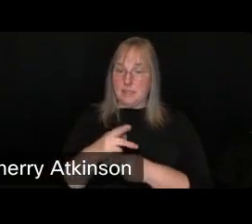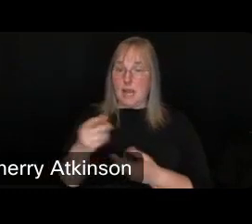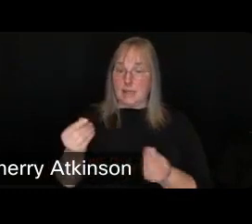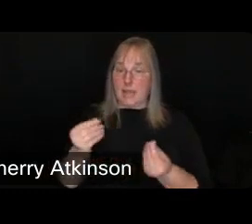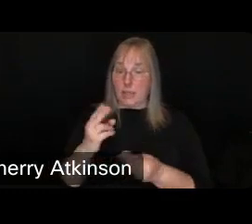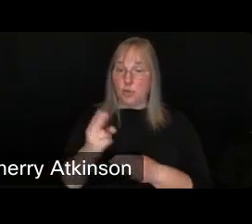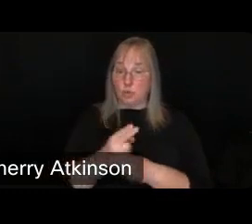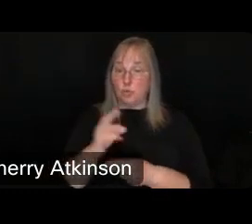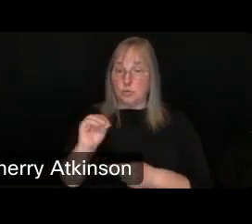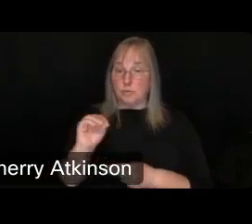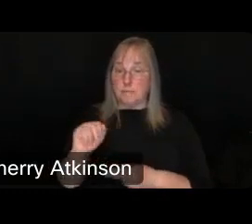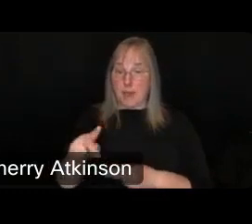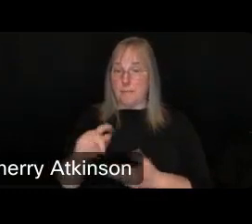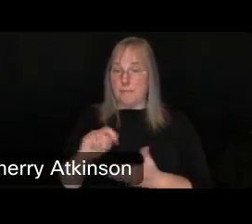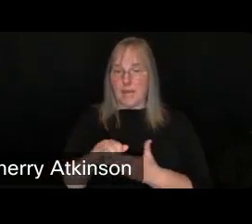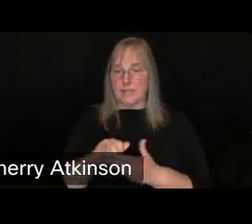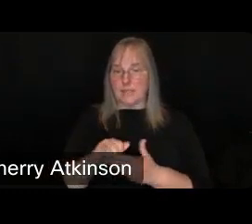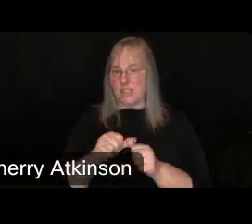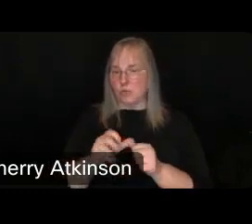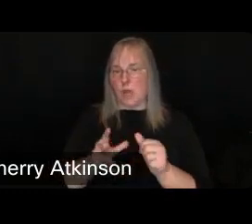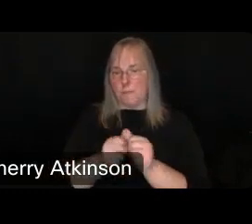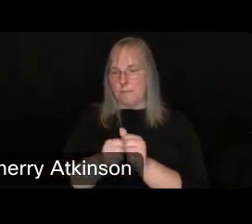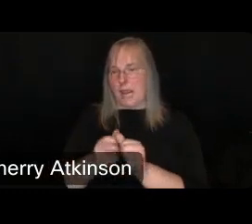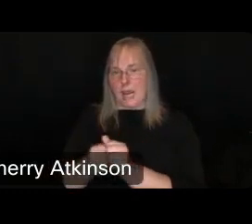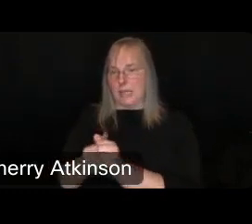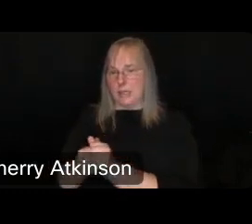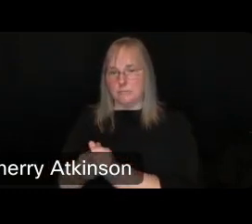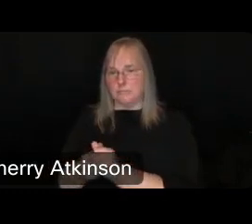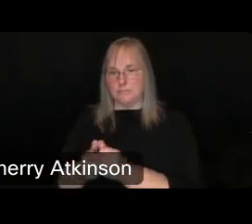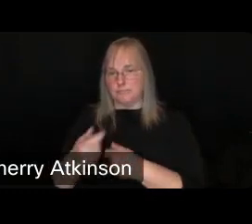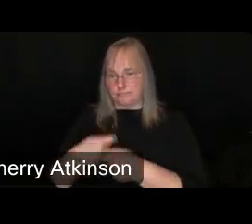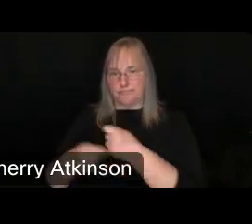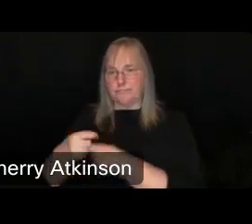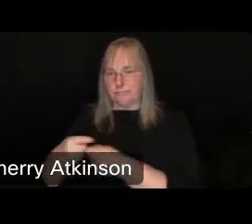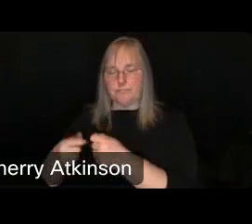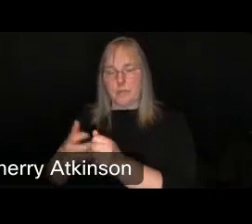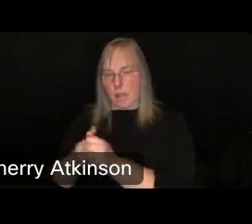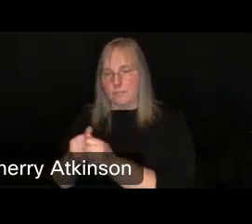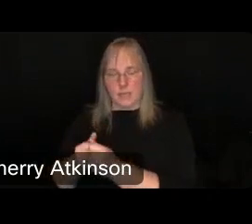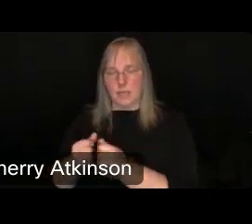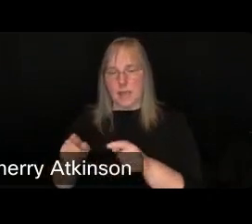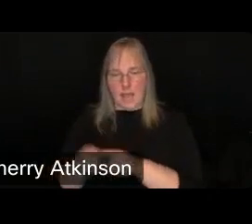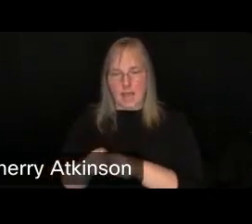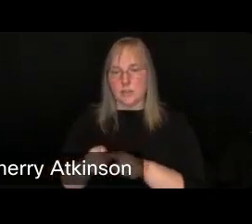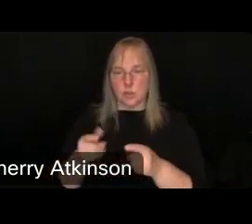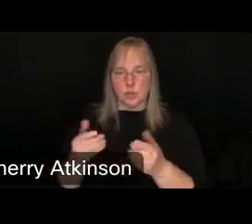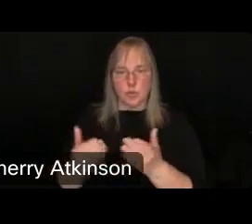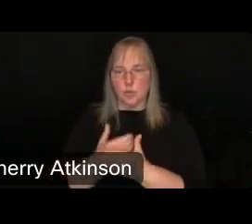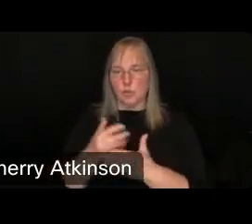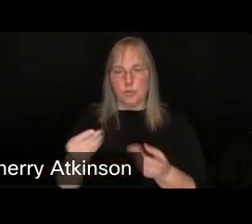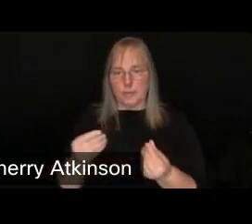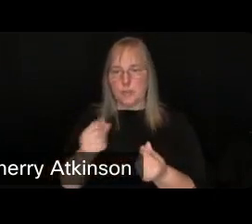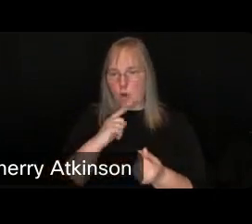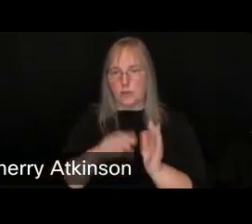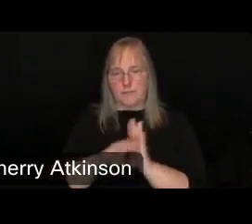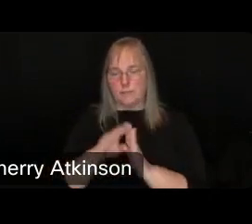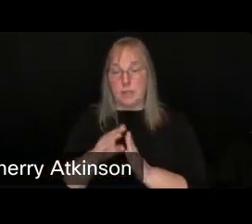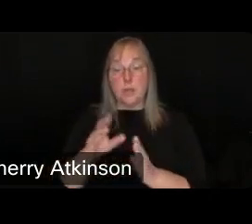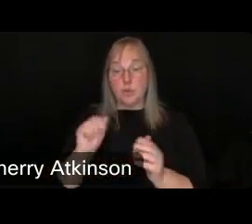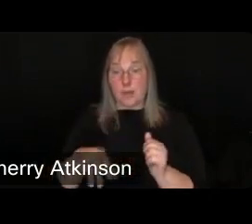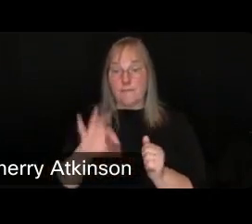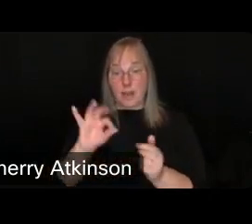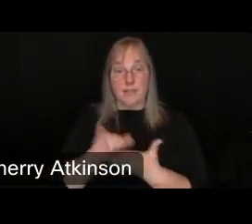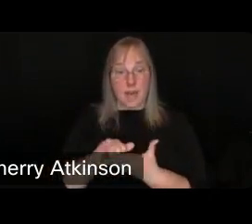continually updated as new properties are developed. And by the way, the map can be found at the county's GIS interactive